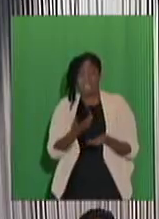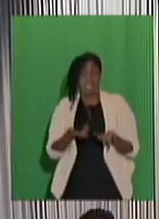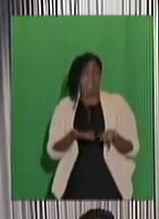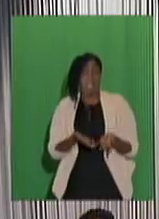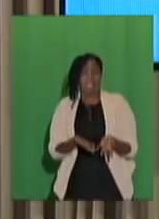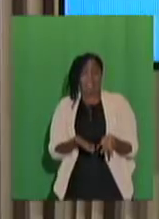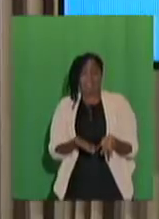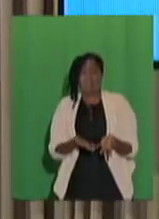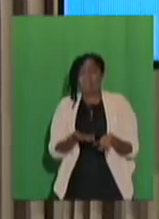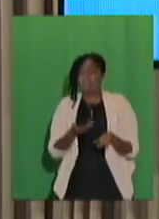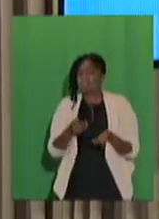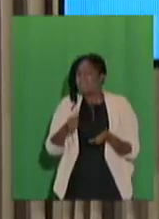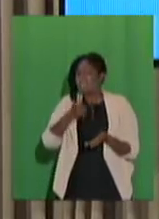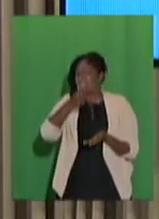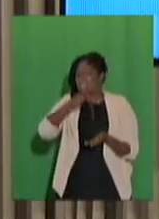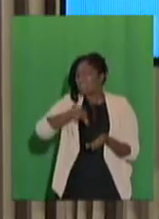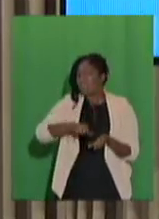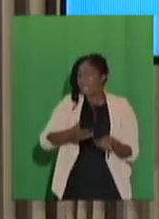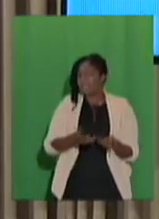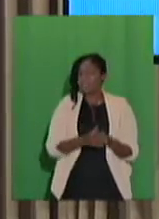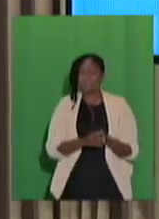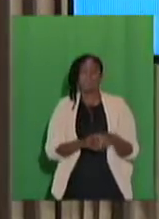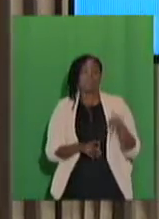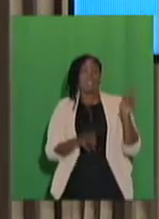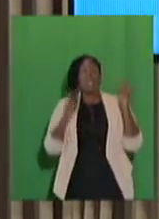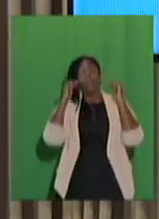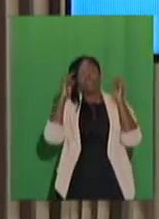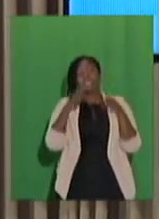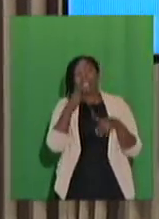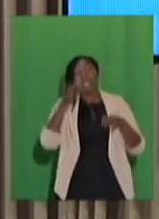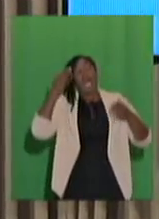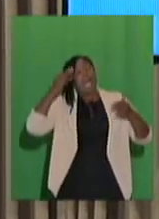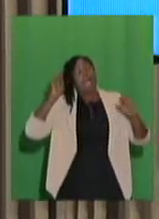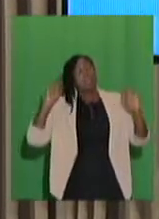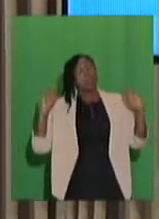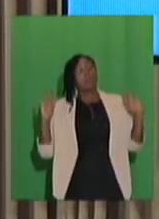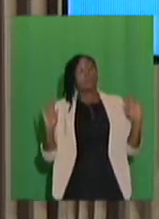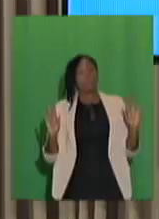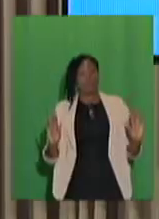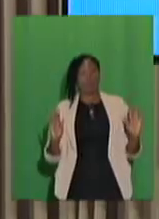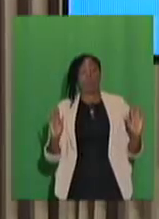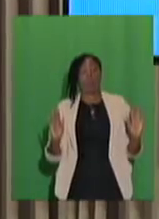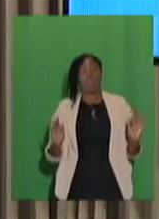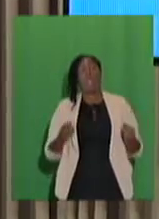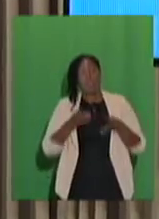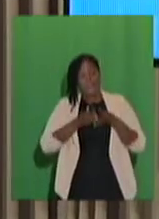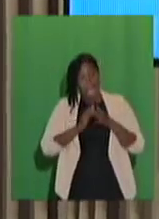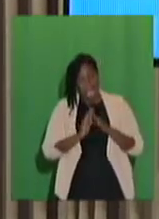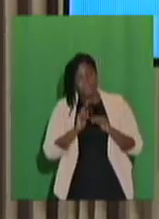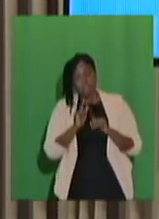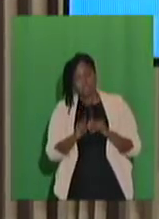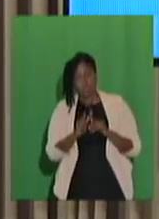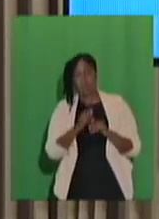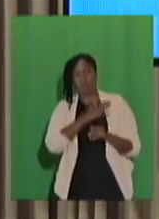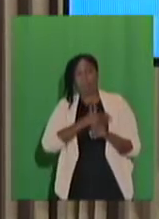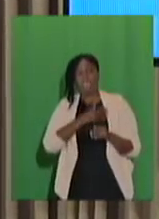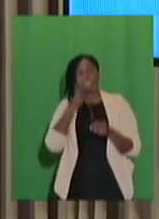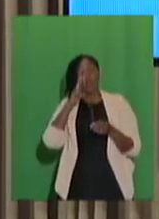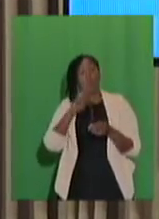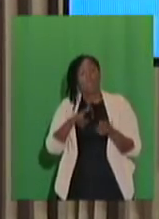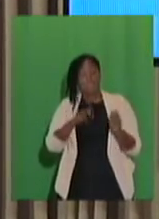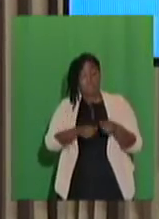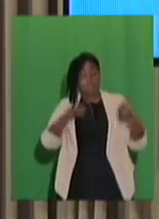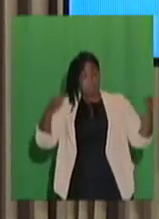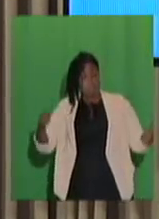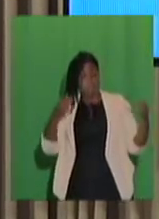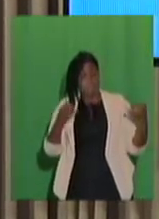unreasonable? I cannot judge whether the complaints are reasonable. I will ask you to look at today's newspapers, where the North